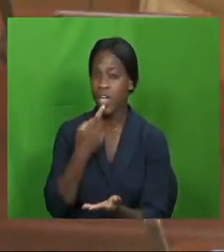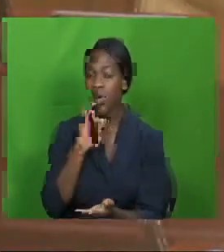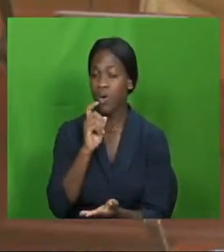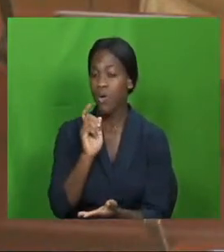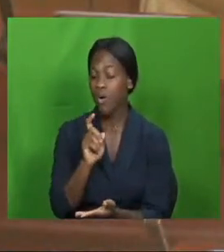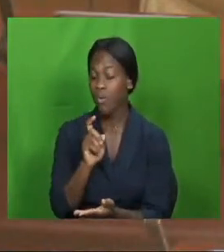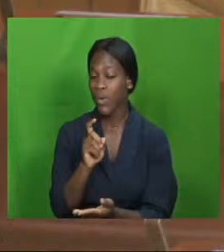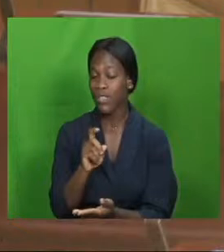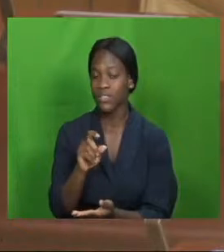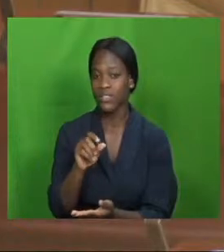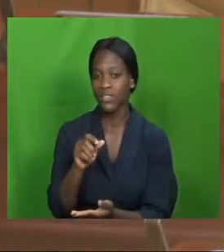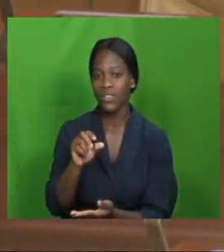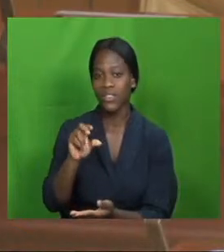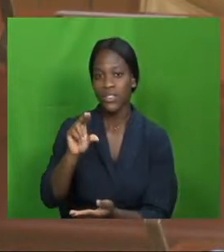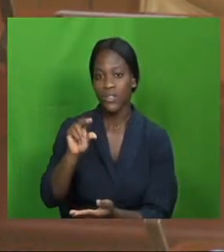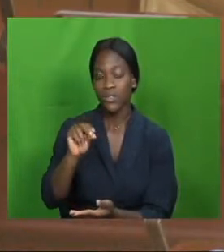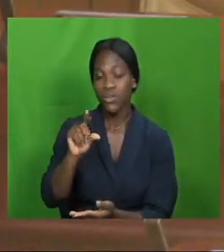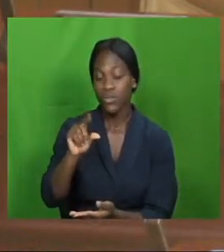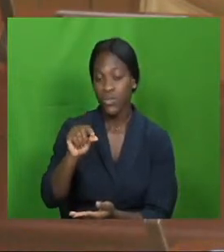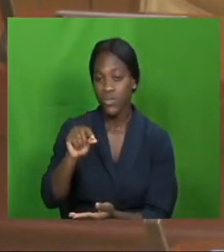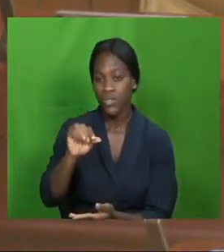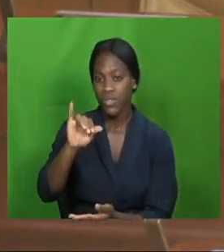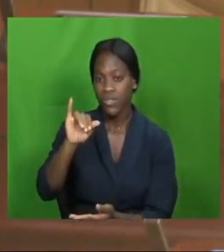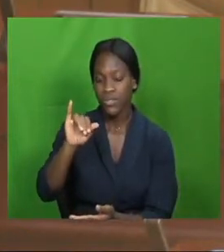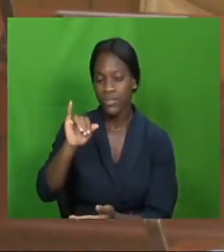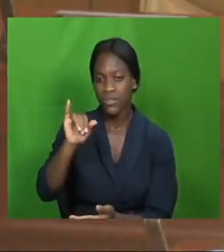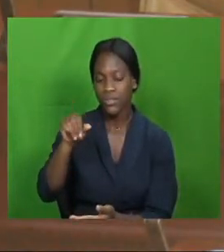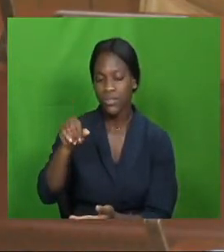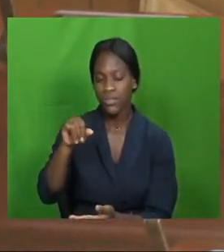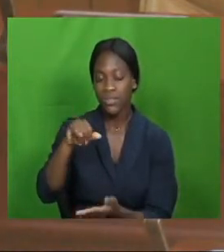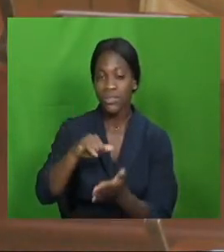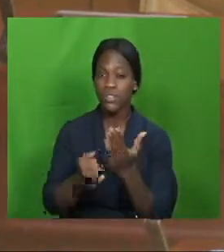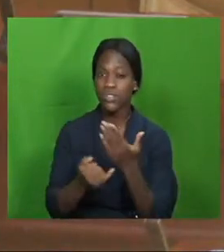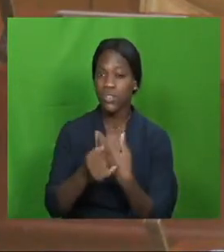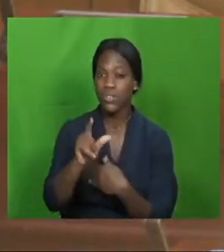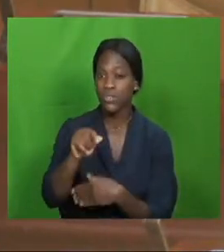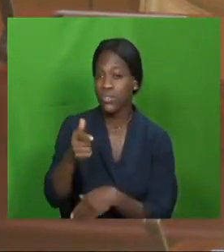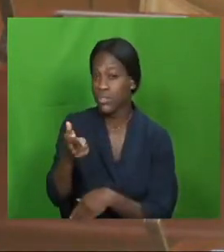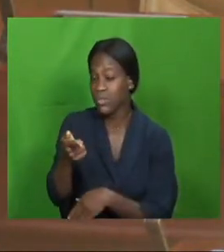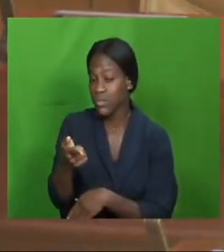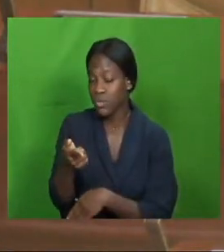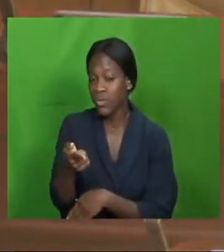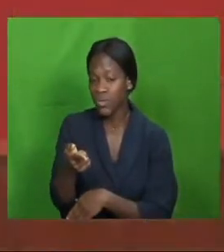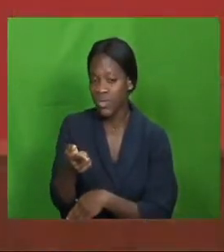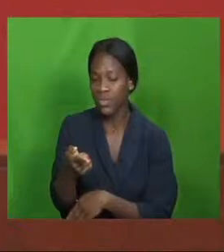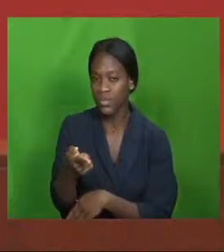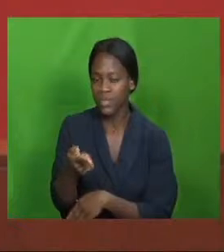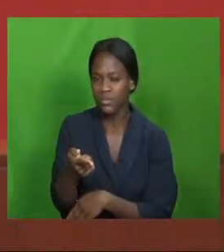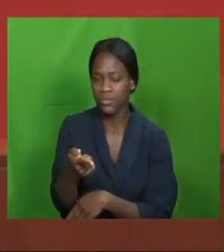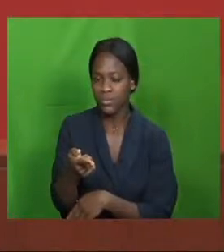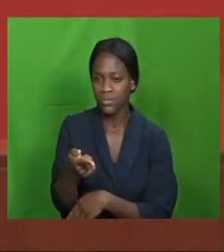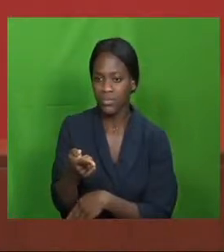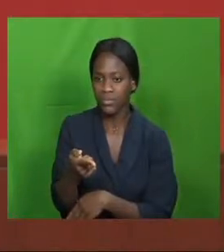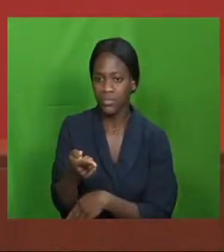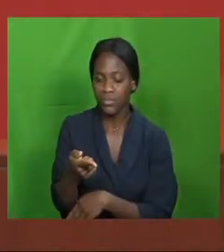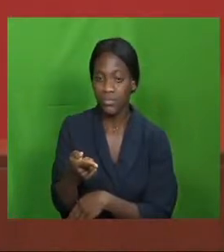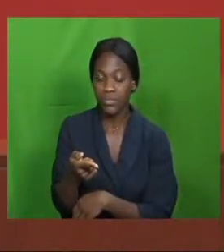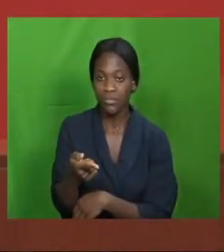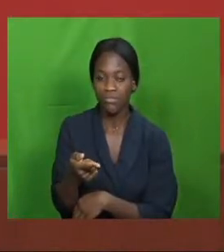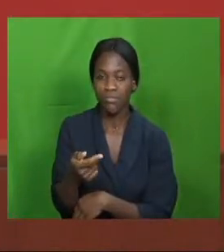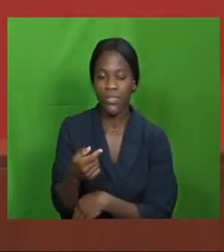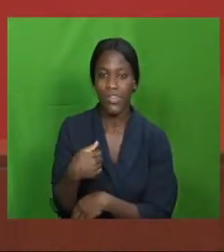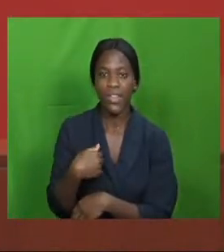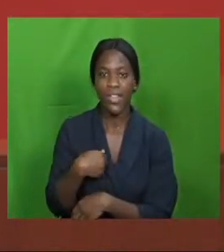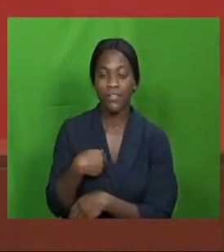January 2021, which dealt with the competence and admissibility